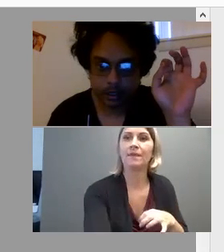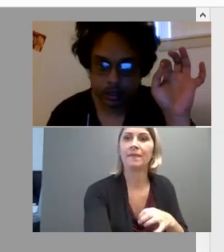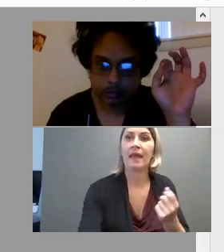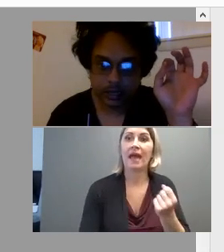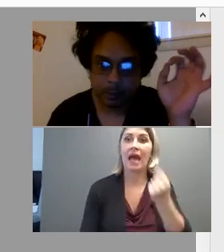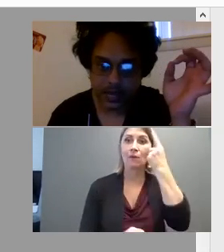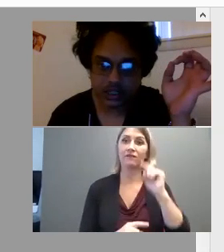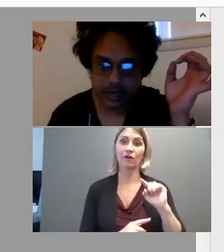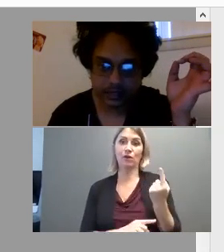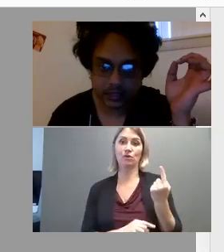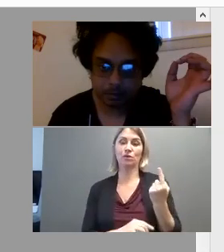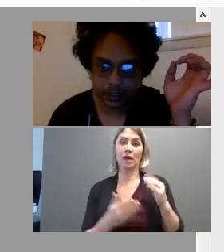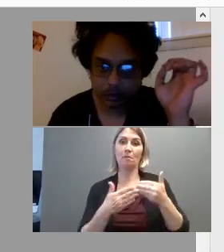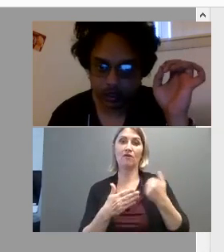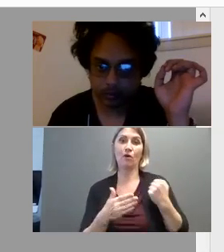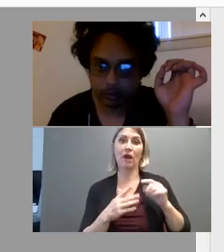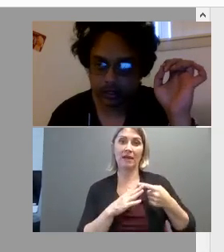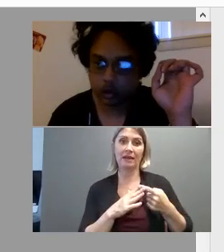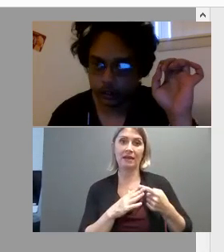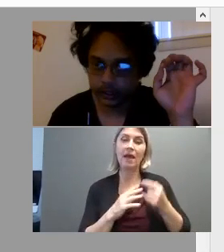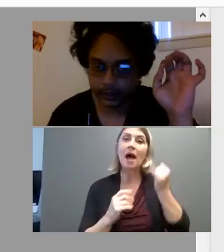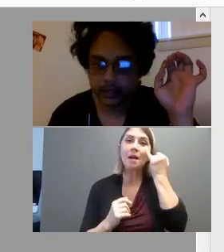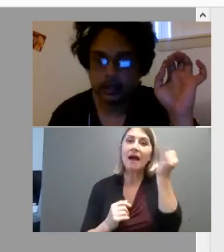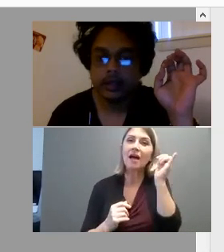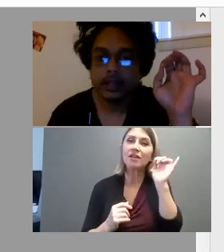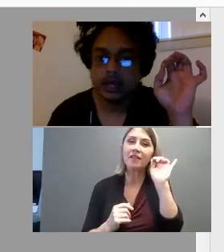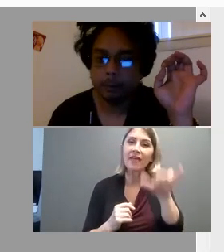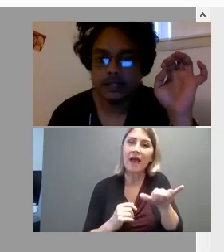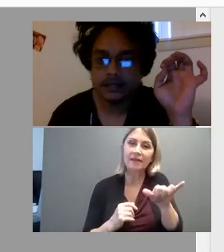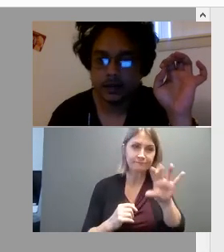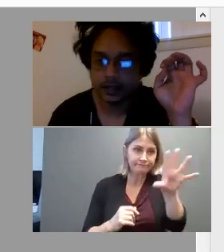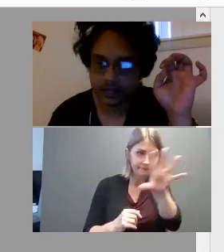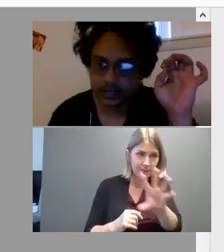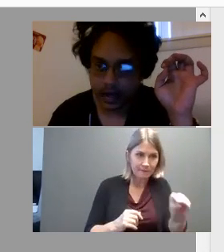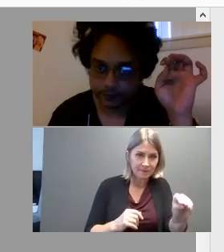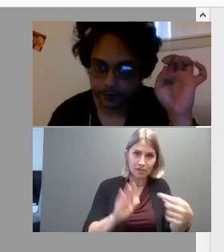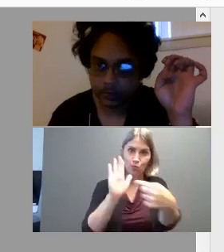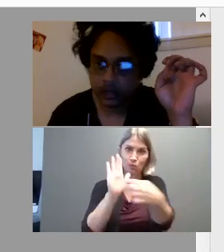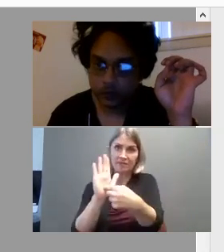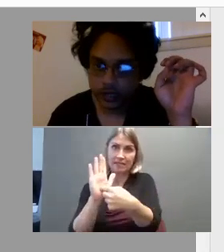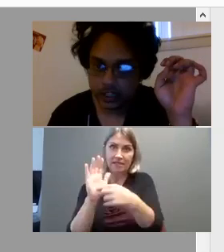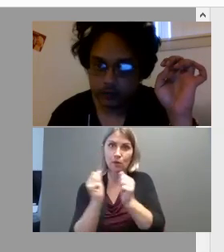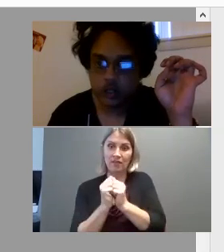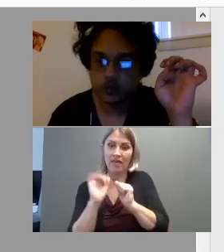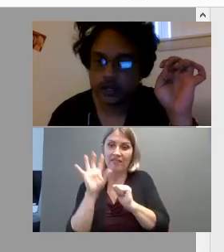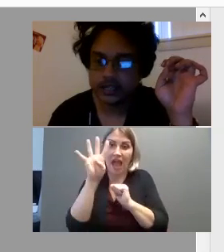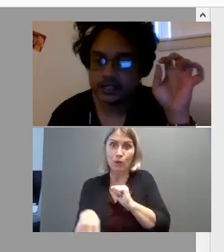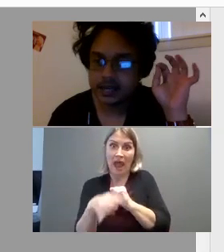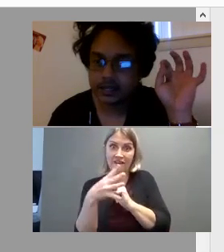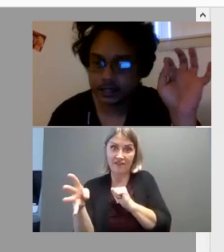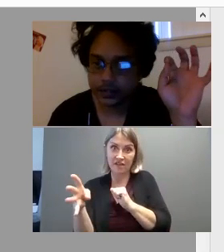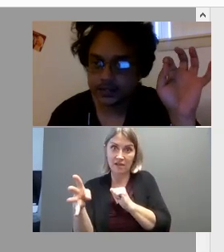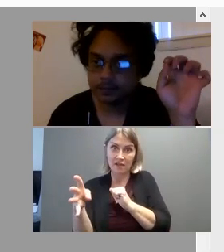begin, imagine that this particular continent is represented with this graph, where each of those